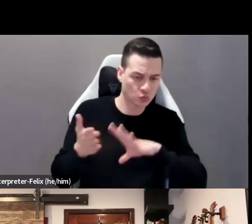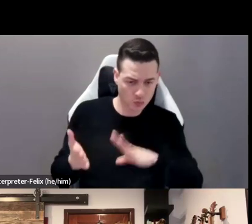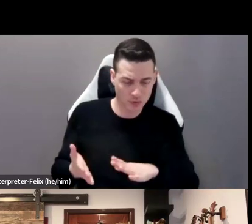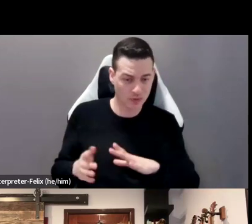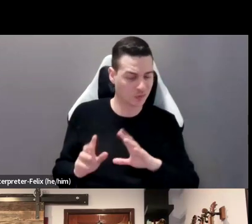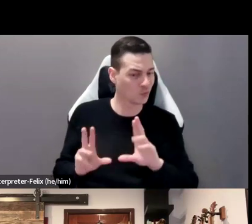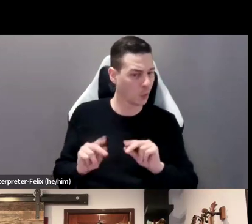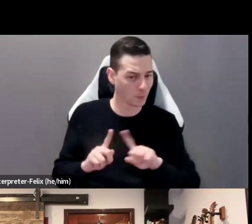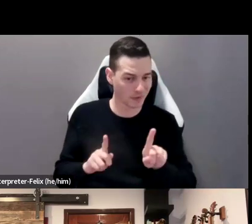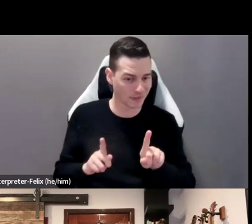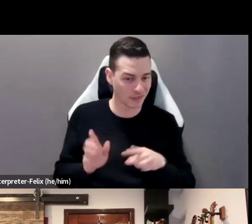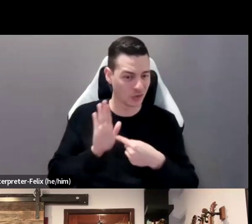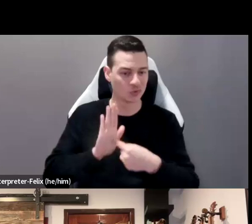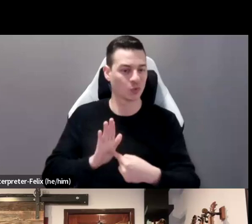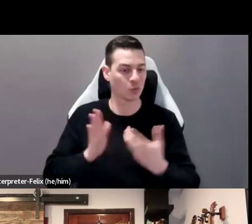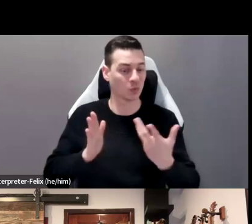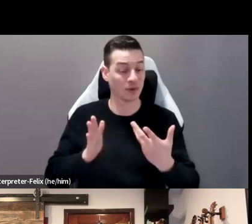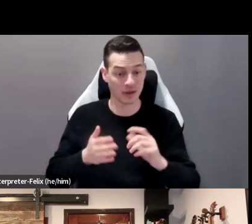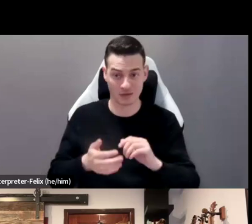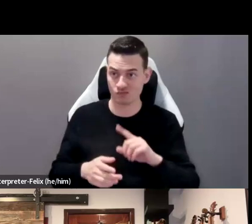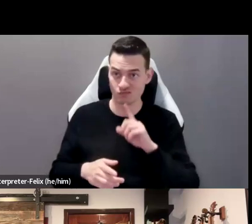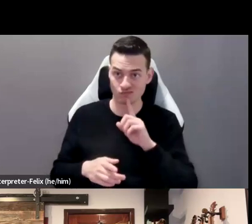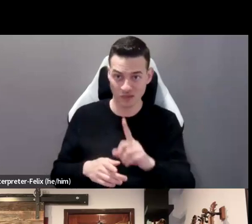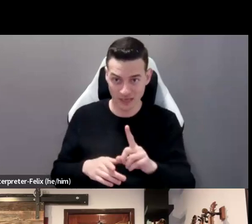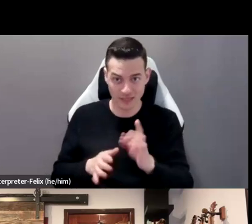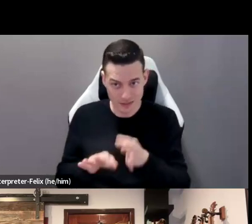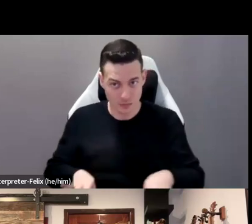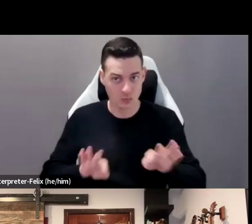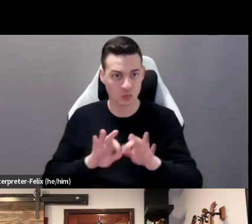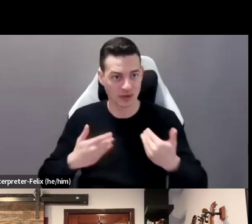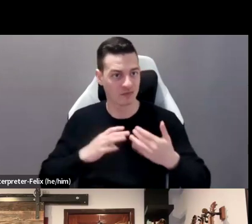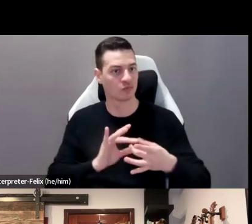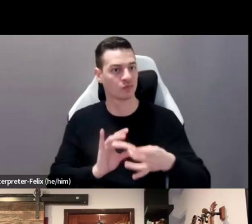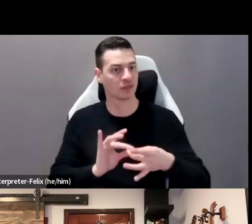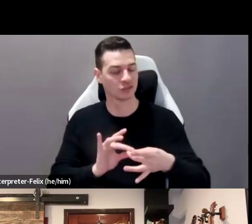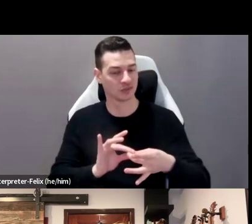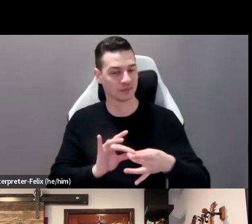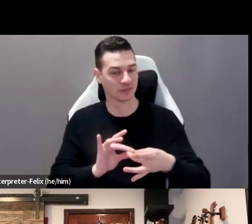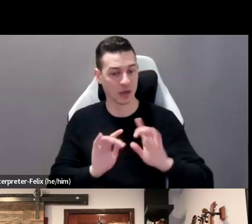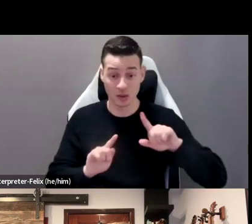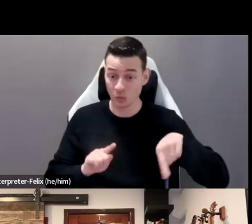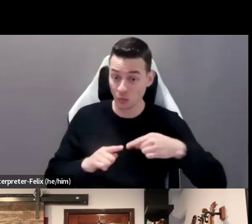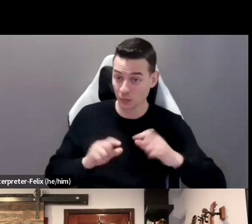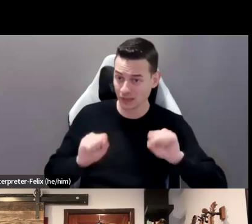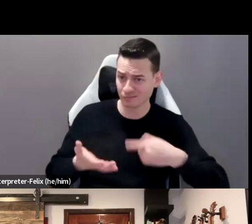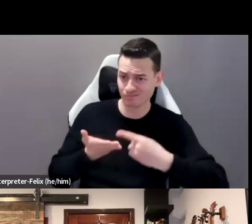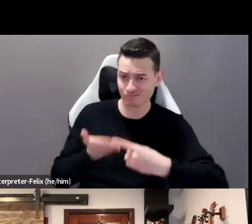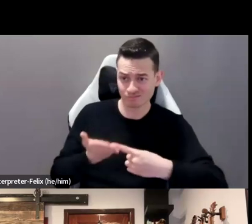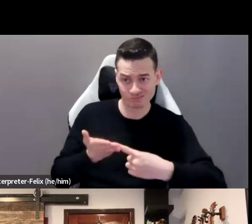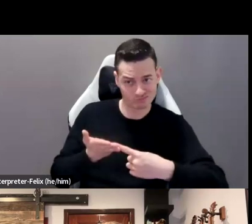valuable relationships are. And when we can talk about our health to each other because we've established good